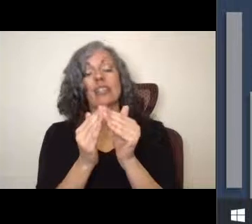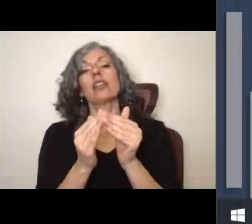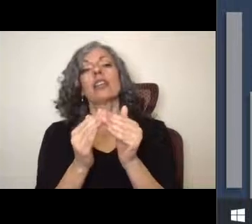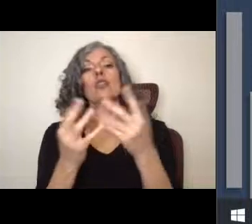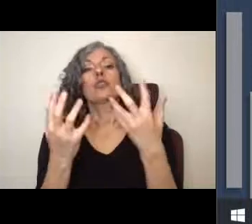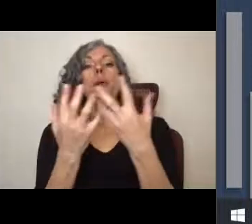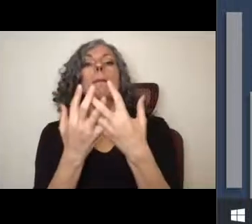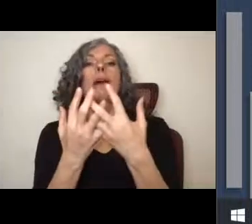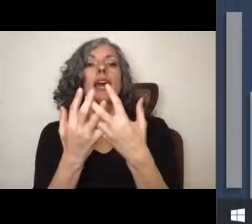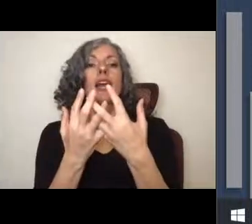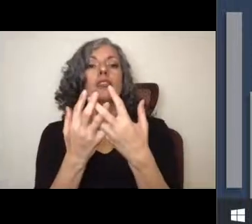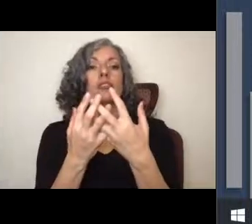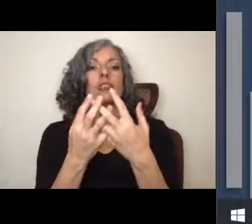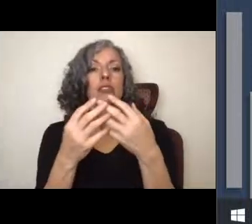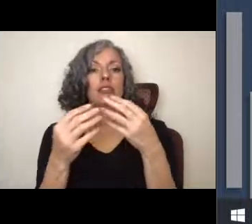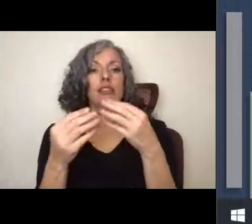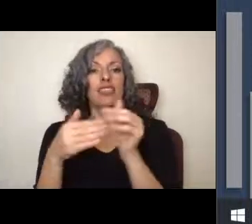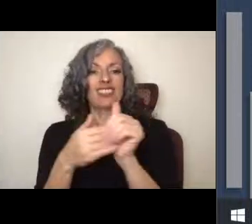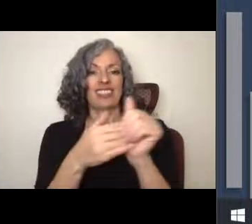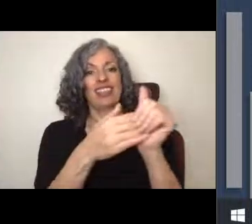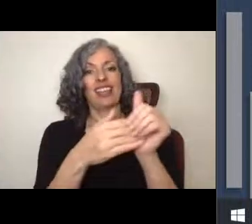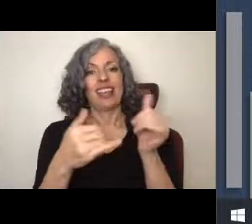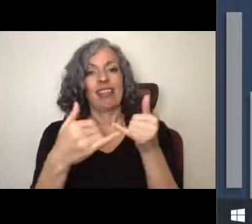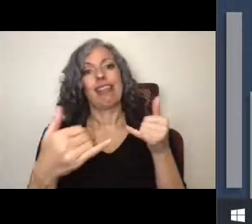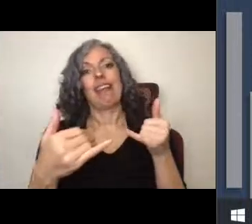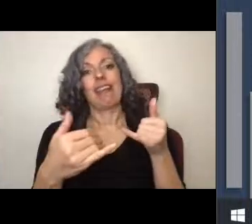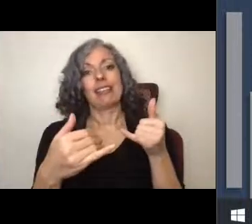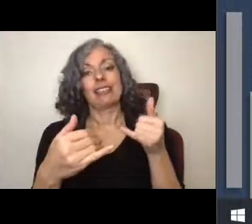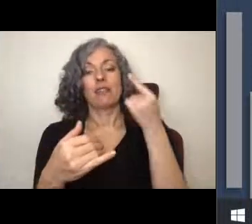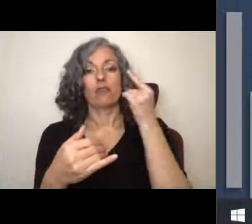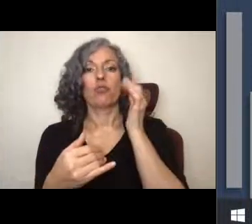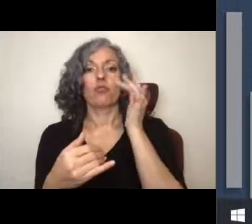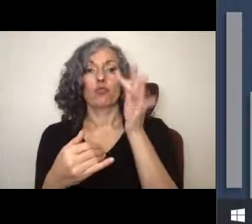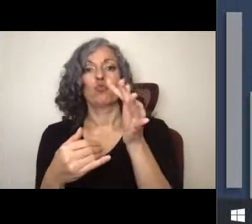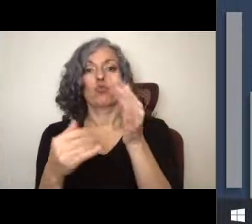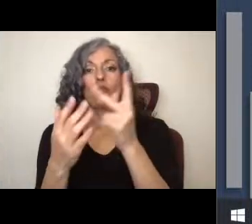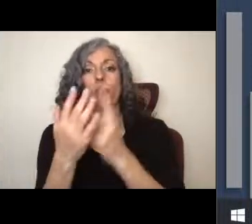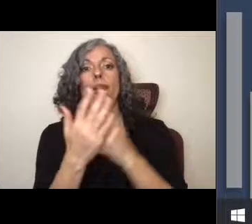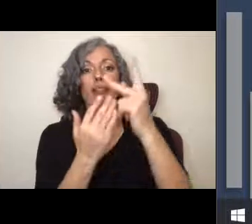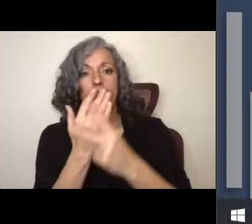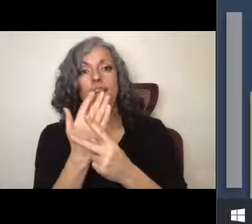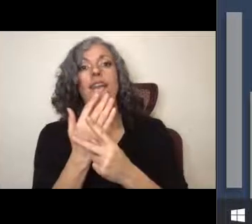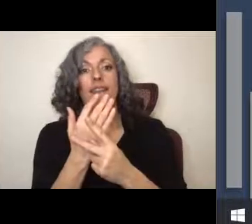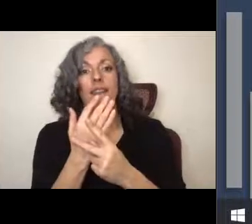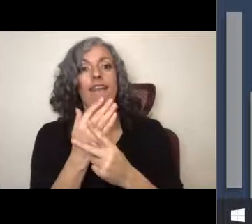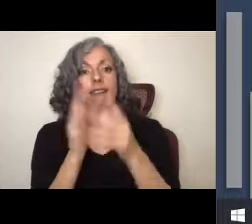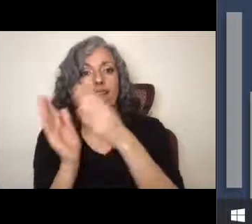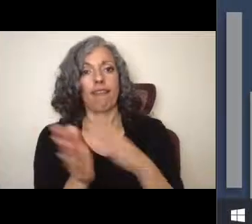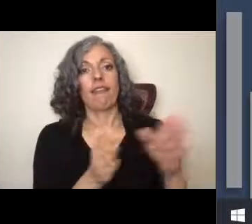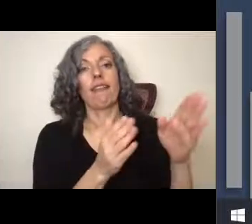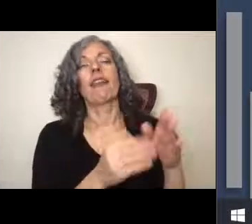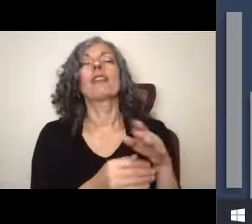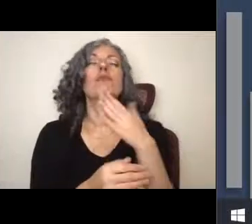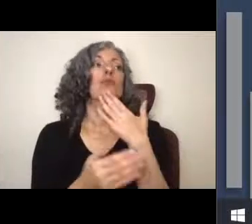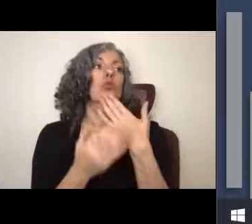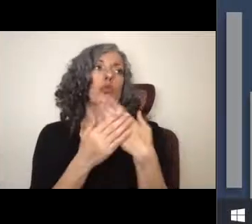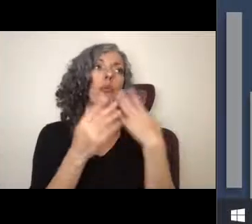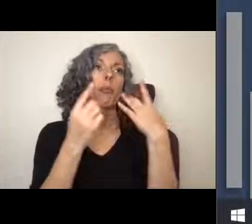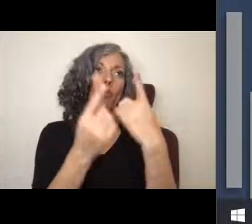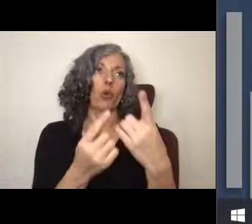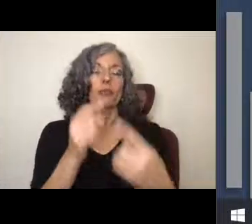CTP, RTP, and the long range transportation plan. Thank you, Commissioner. That's a great point, and I think one